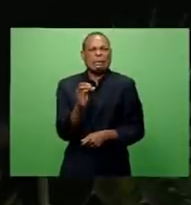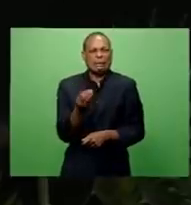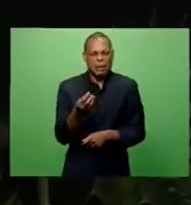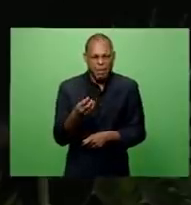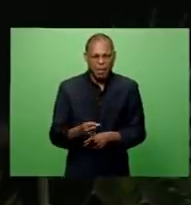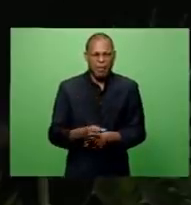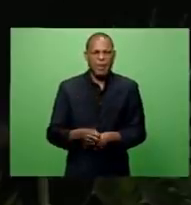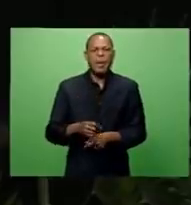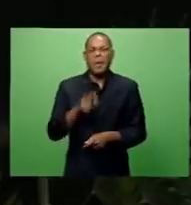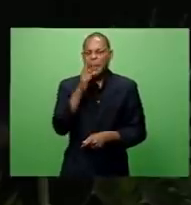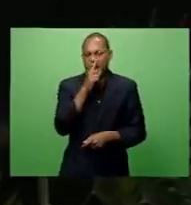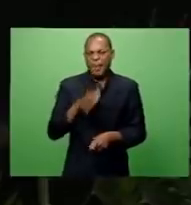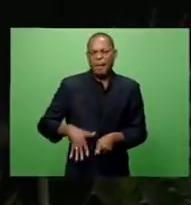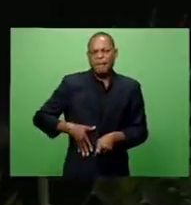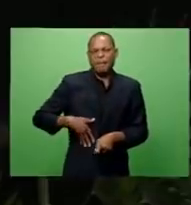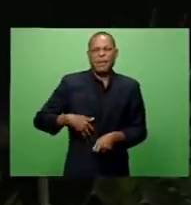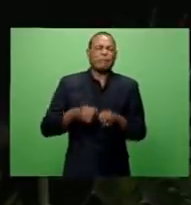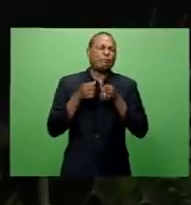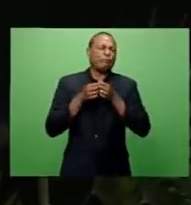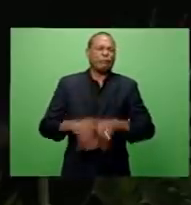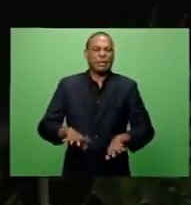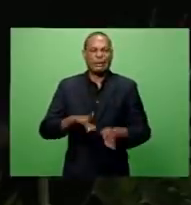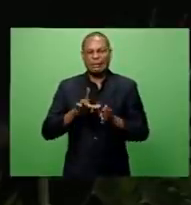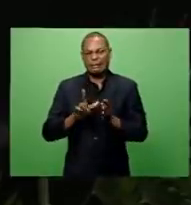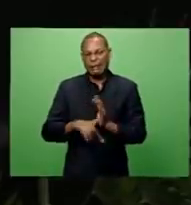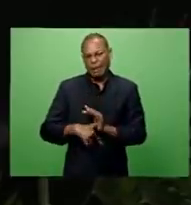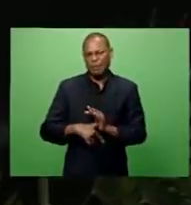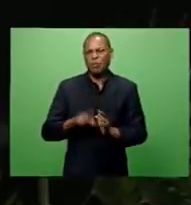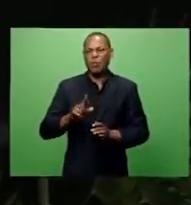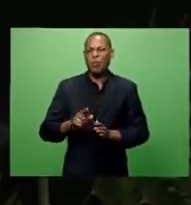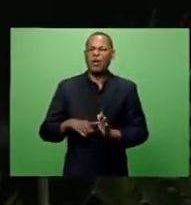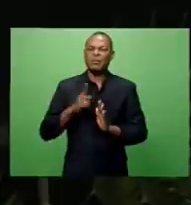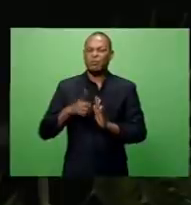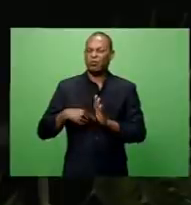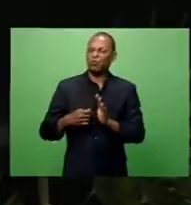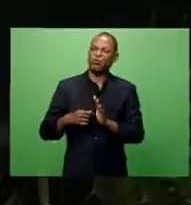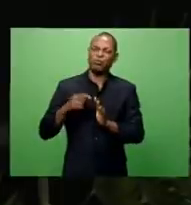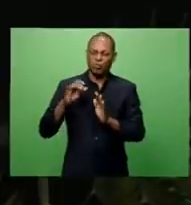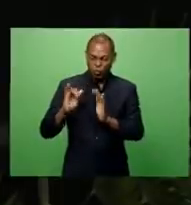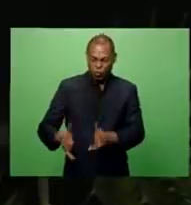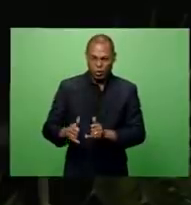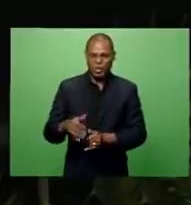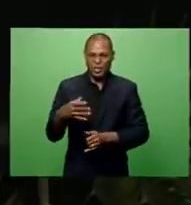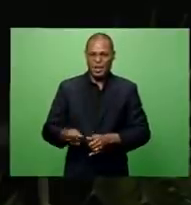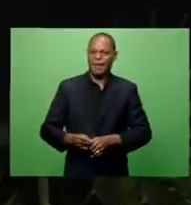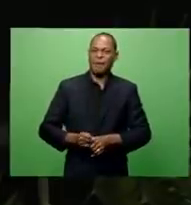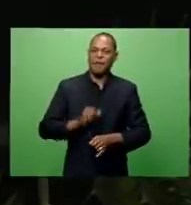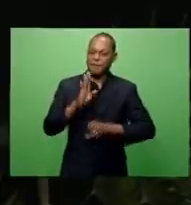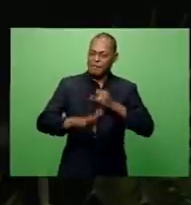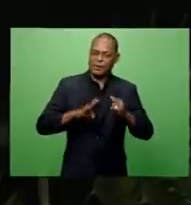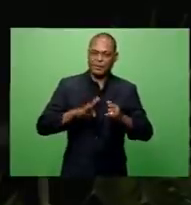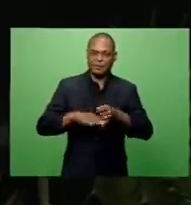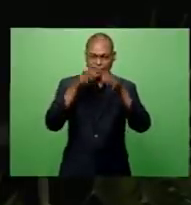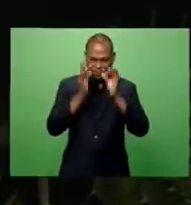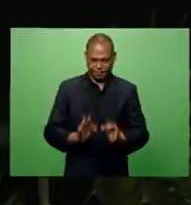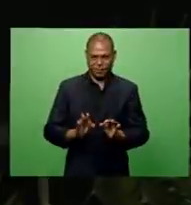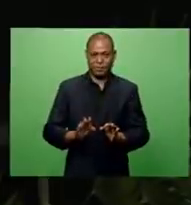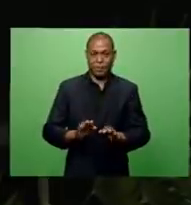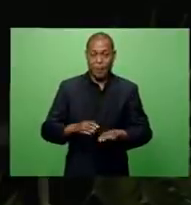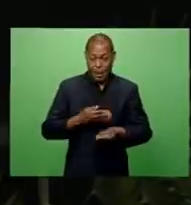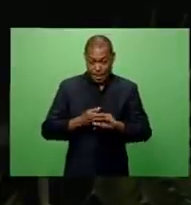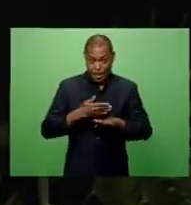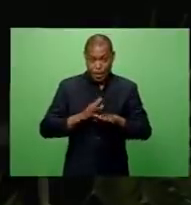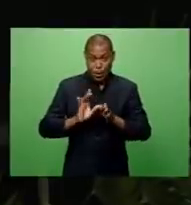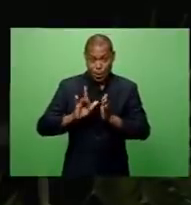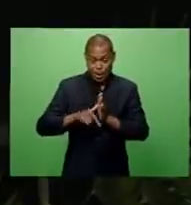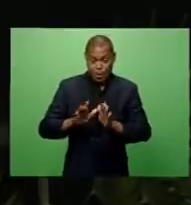feel they are wasting their time because judges are making the final decision. He also told Parliament in the modern day a person's